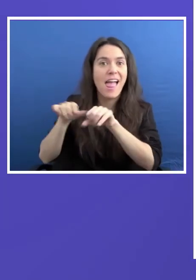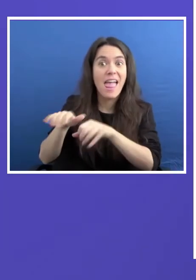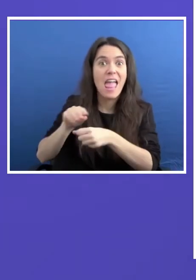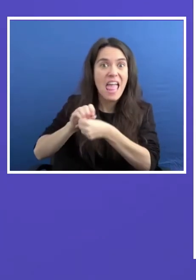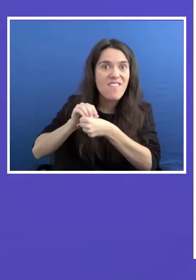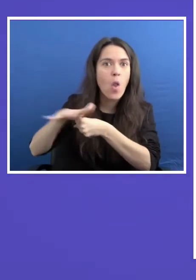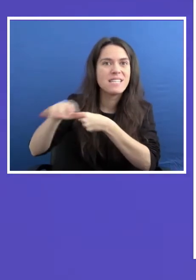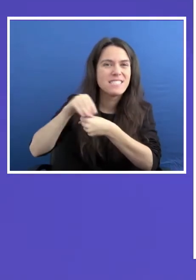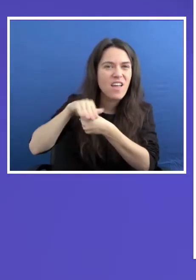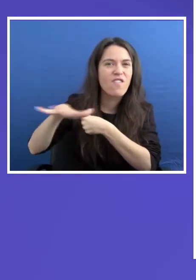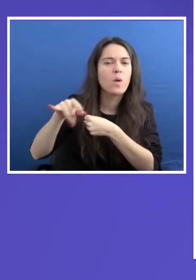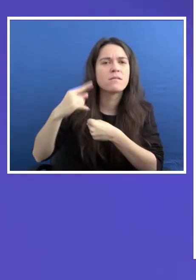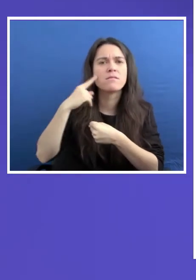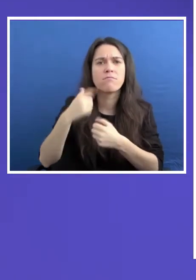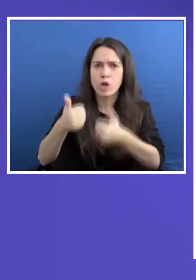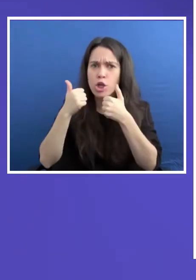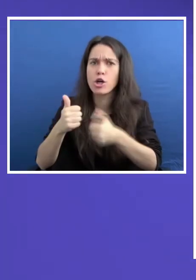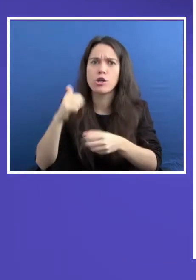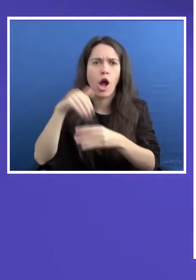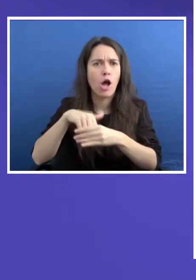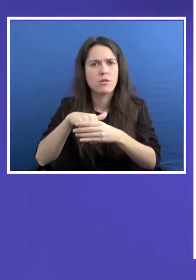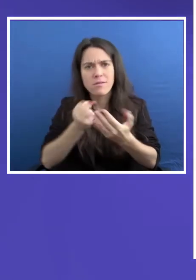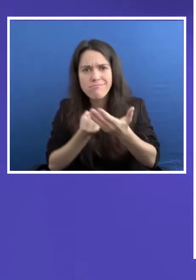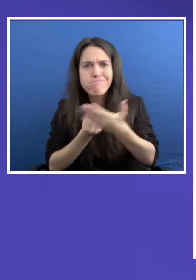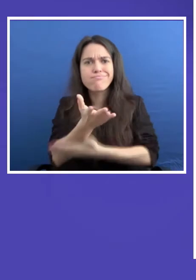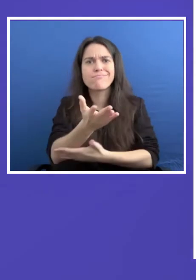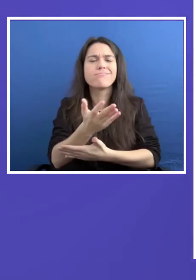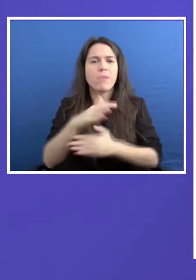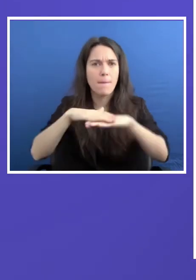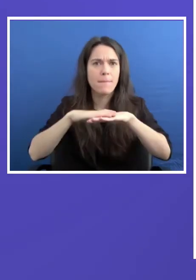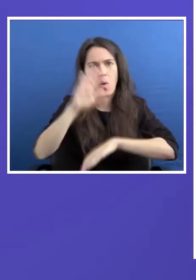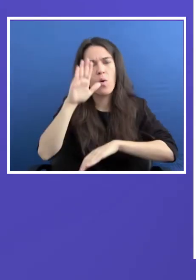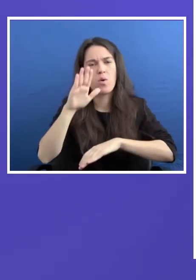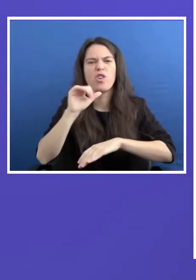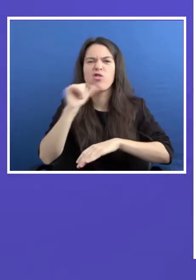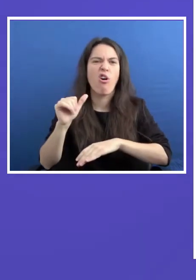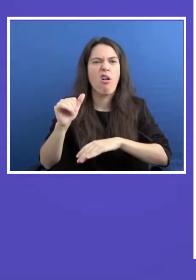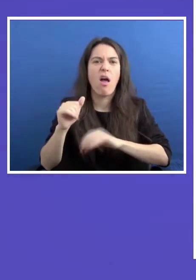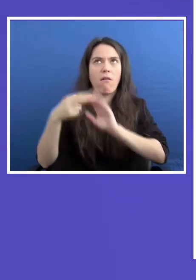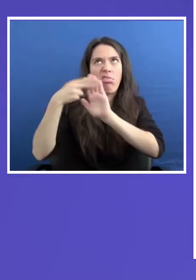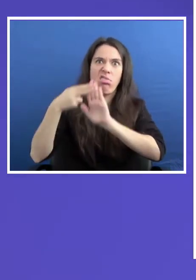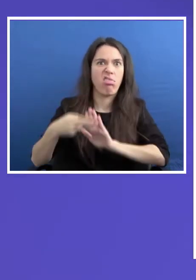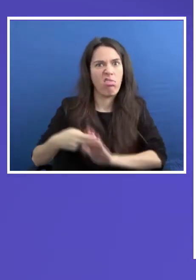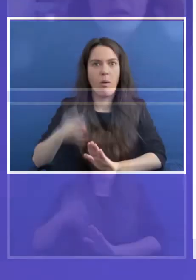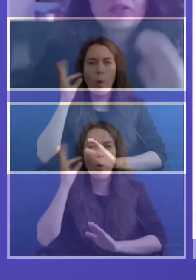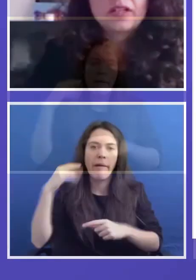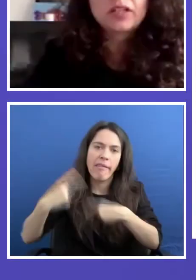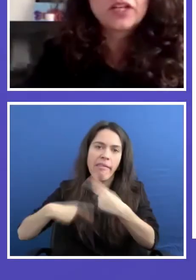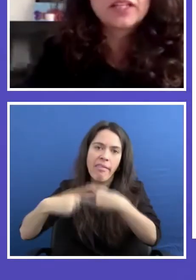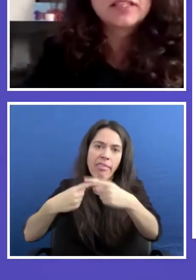decent content that doesn't stereotype her role in the media.